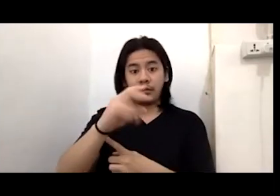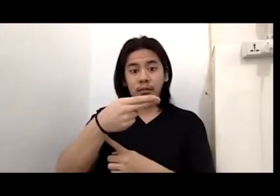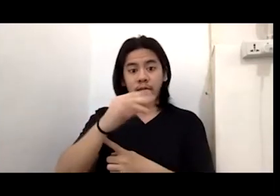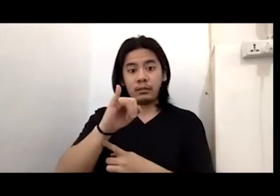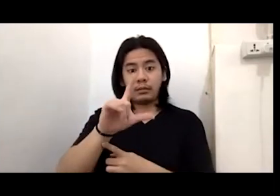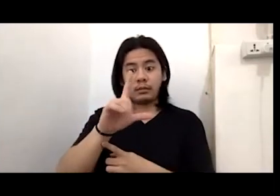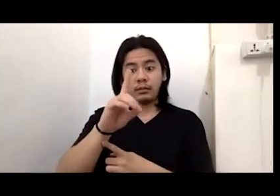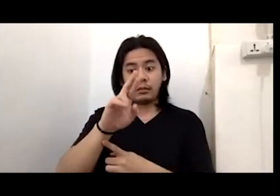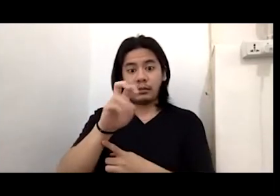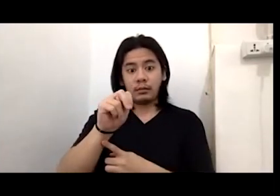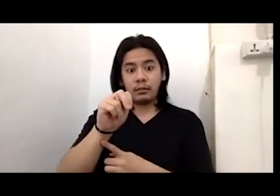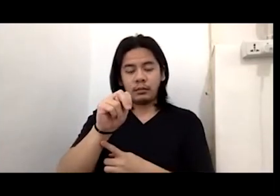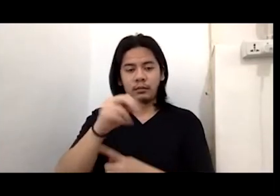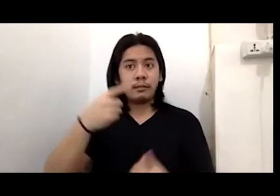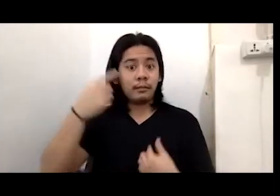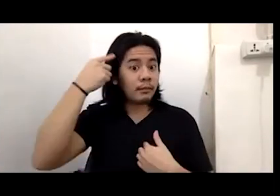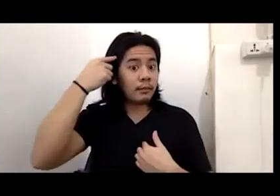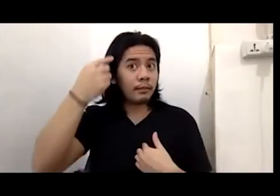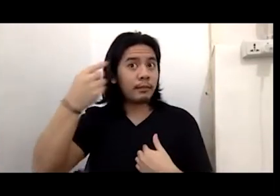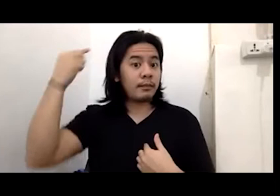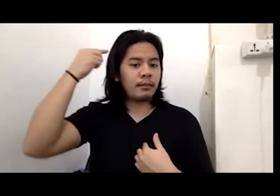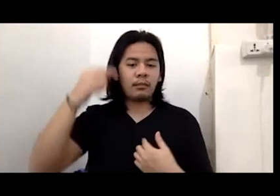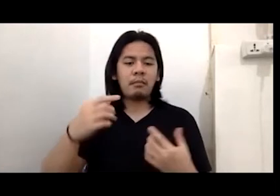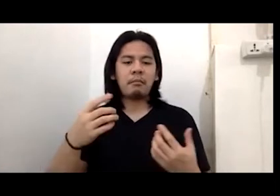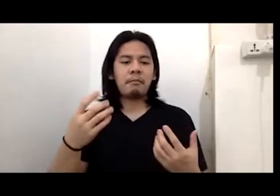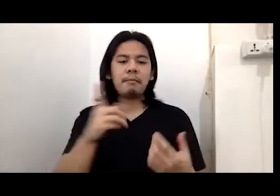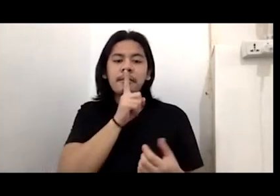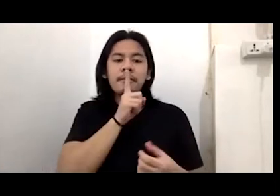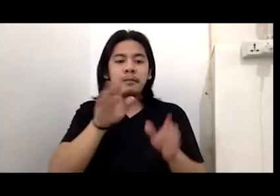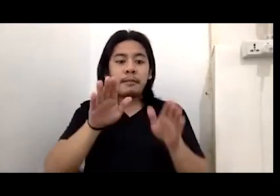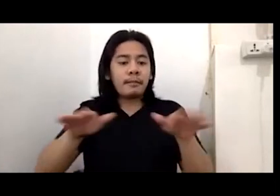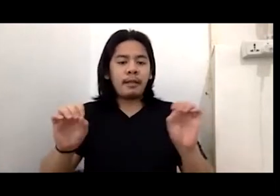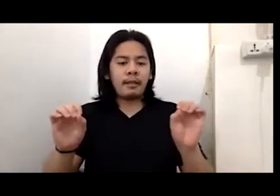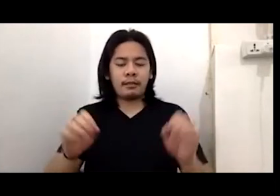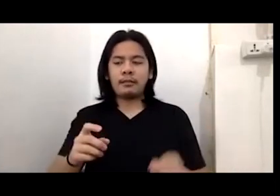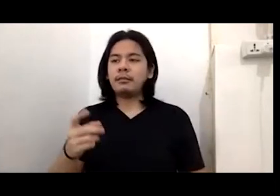Yes, in the sentence, child or children rather.